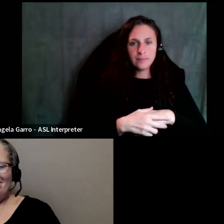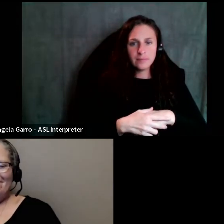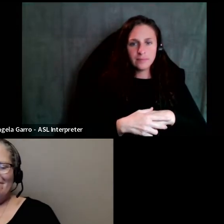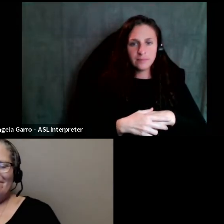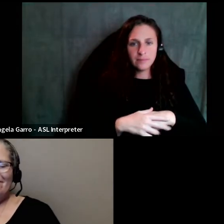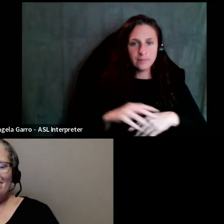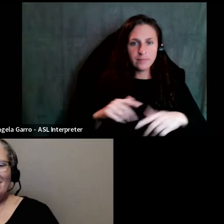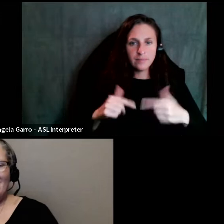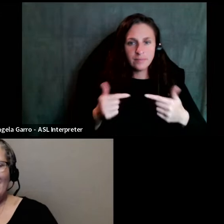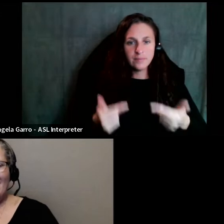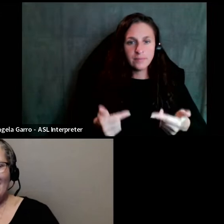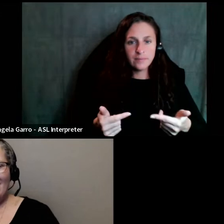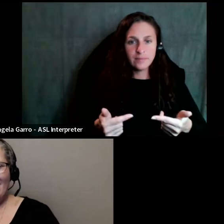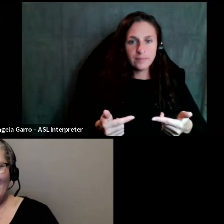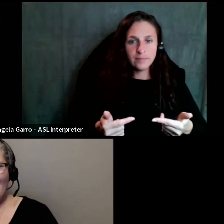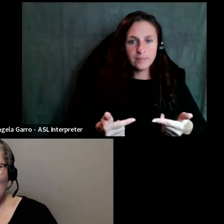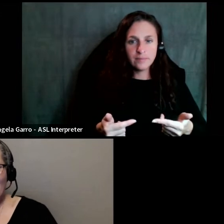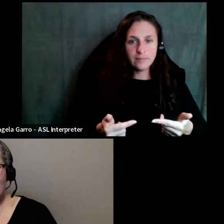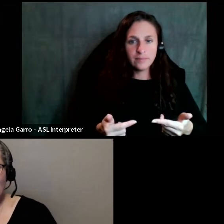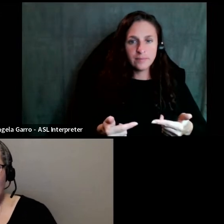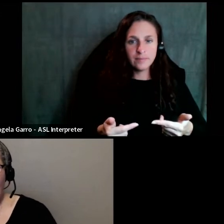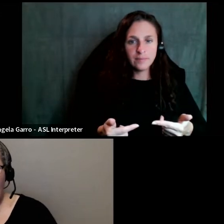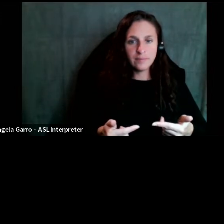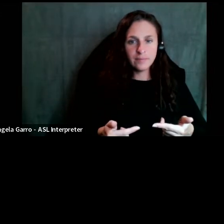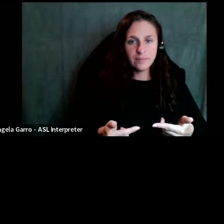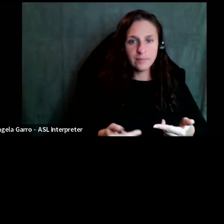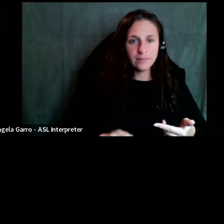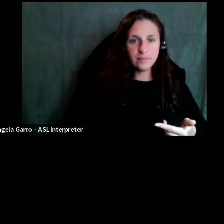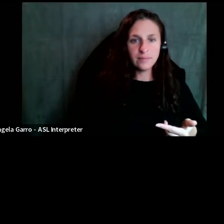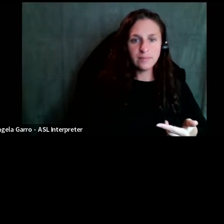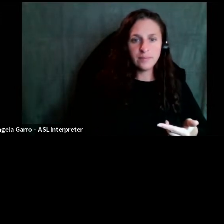Candace Thomas, you can unmute and begin.